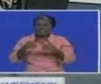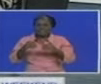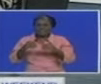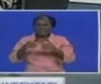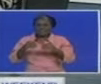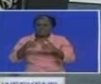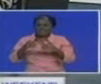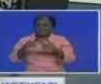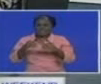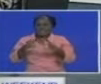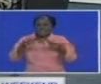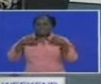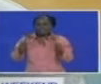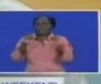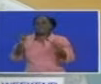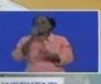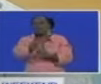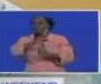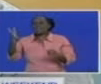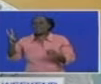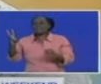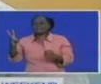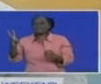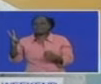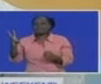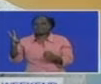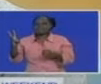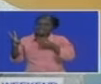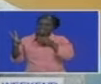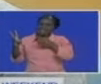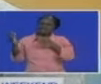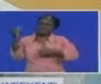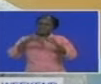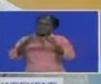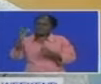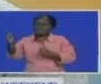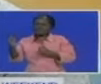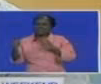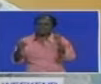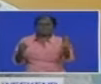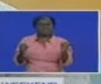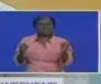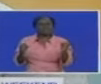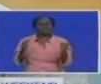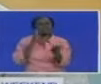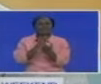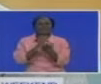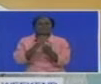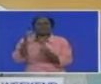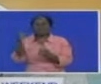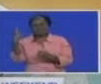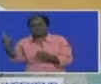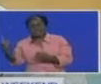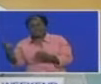rebelled against the West, so to speak, as he says. Yes. That vote was 50-50, if you think about it. Well, it was 51